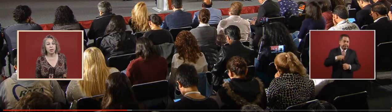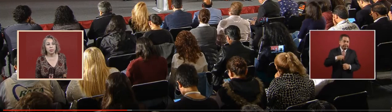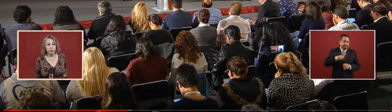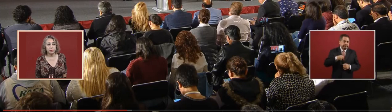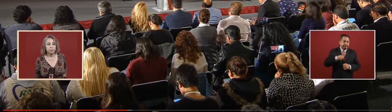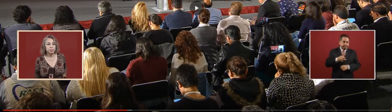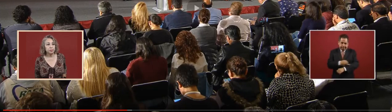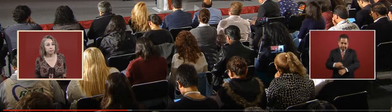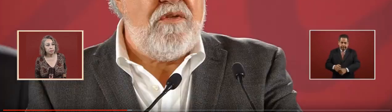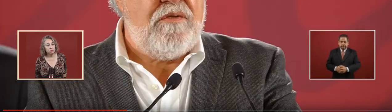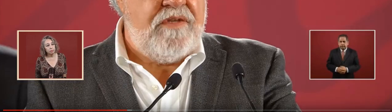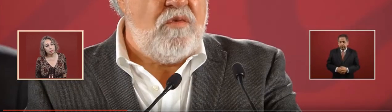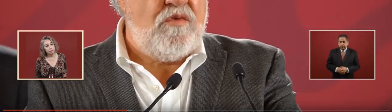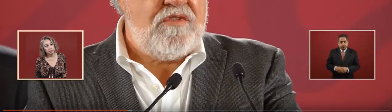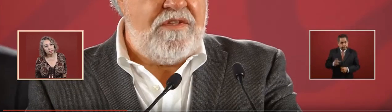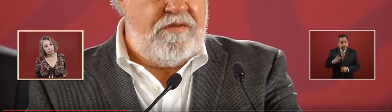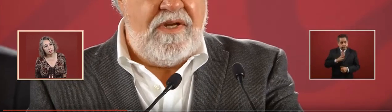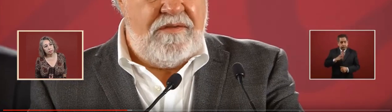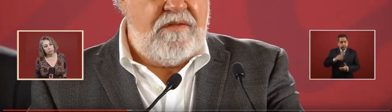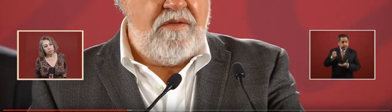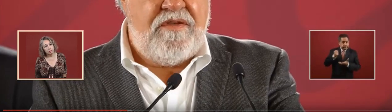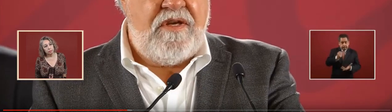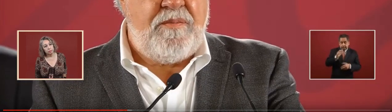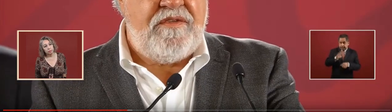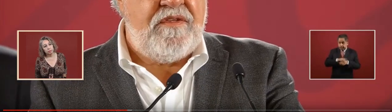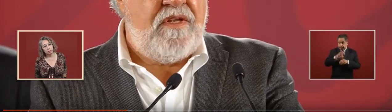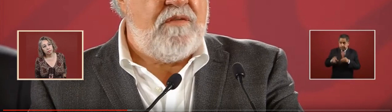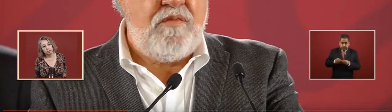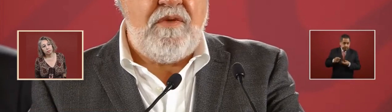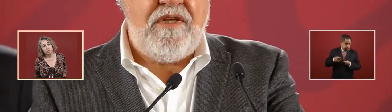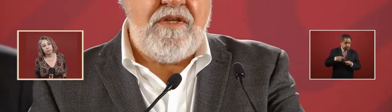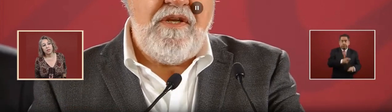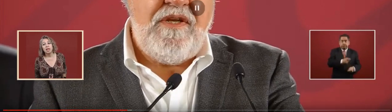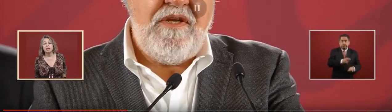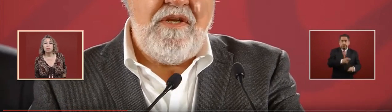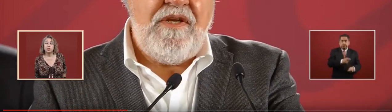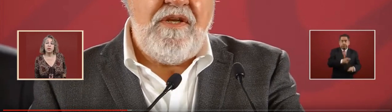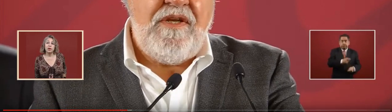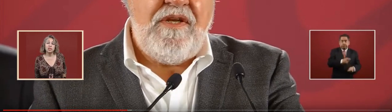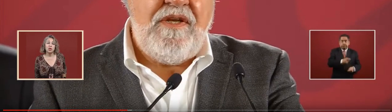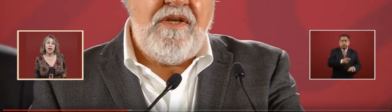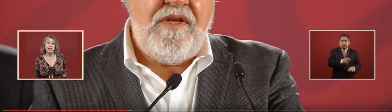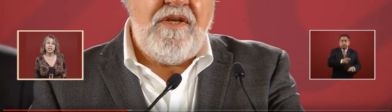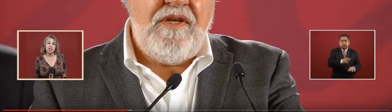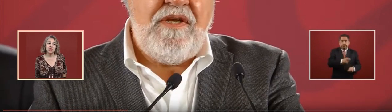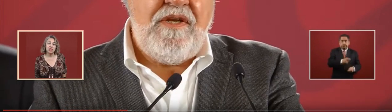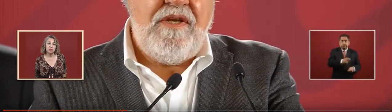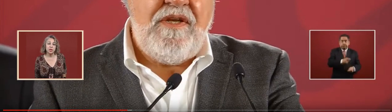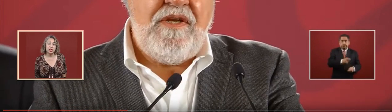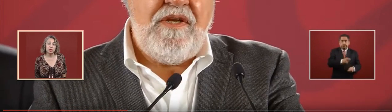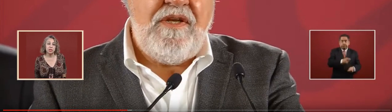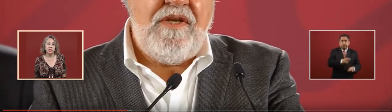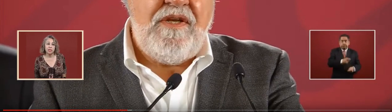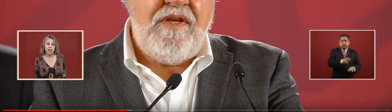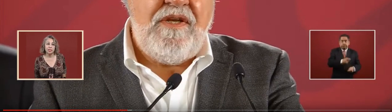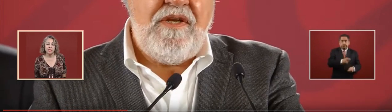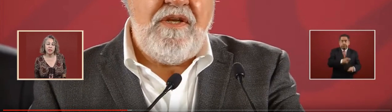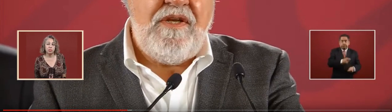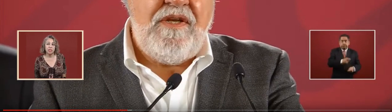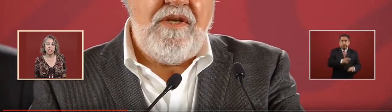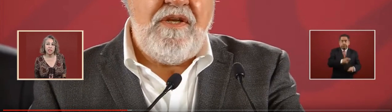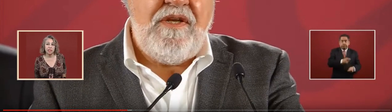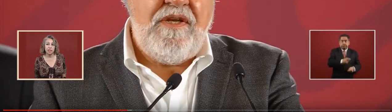missing people. Pero ha habido recursos adicionales, lo ha señalado el presidente de la República. But we've also had additional resources, as